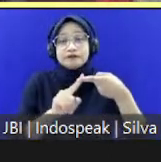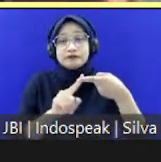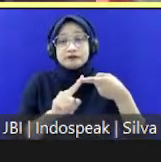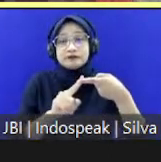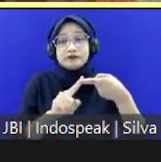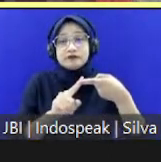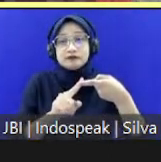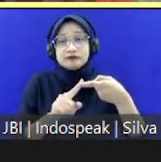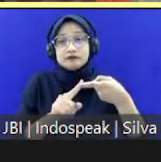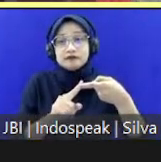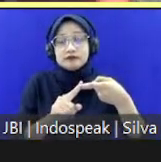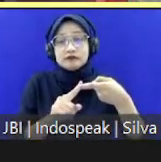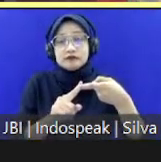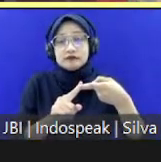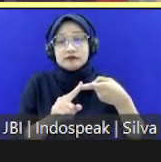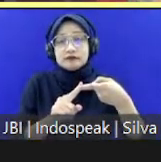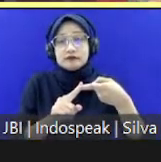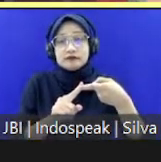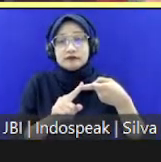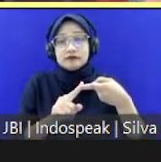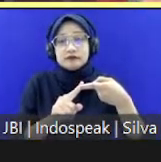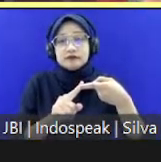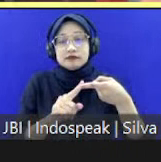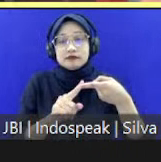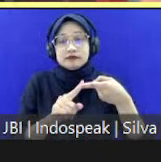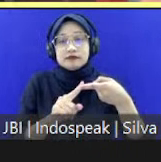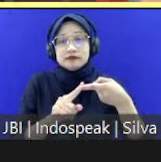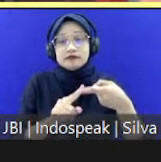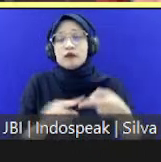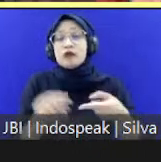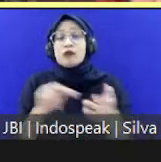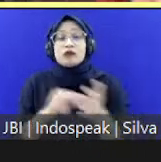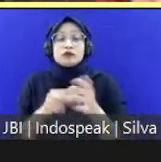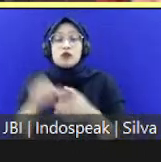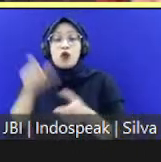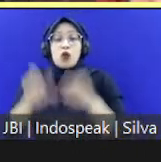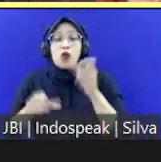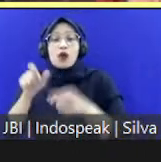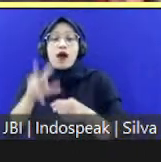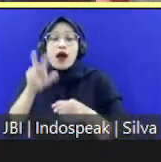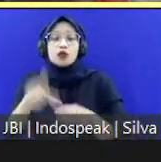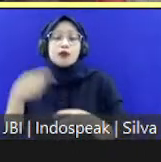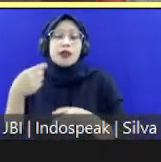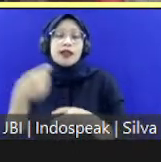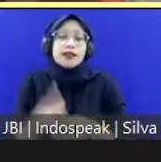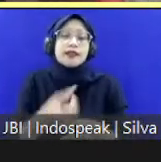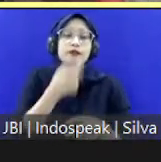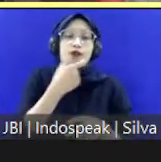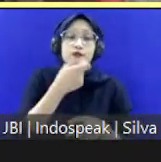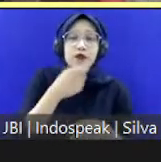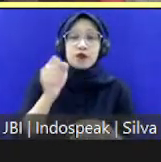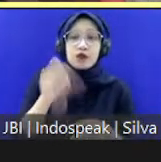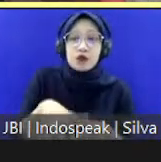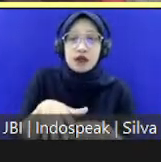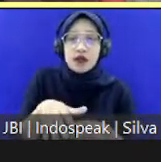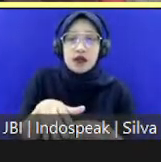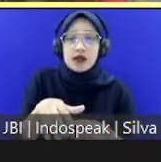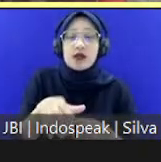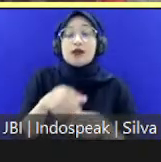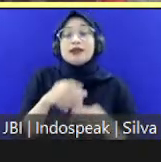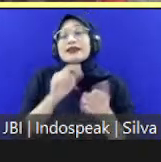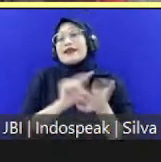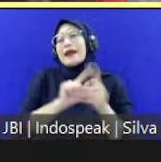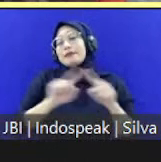need to push everyone, to only buy cheap generics. But actually, it's because there are these expensive